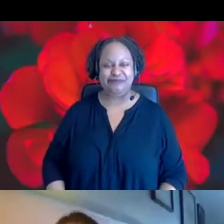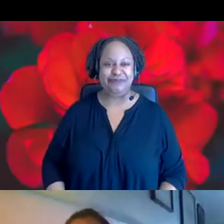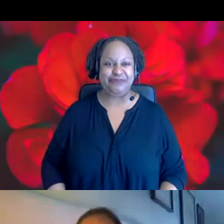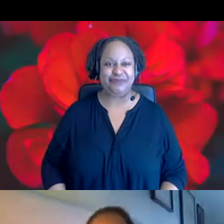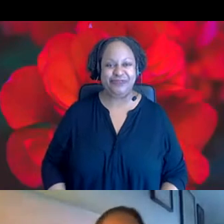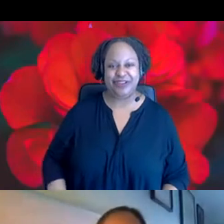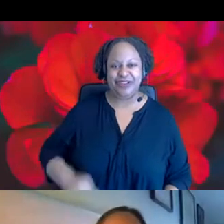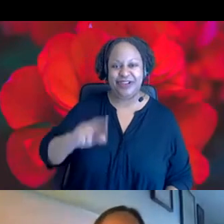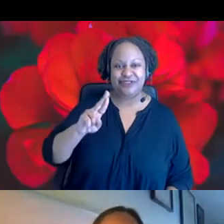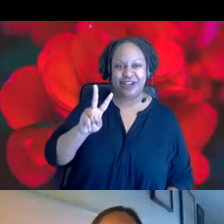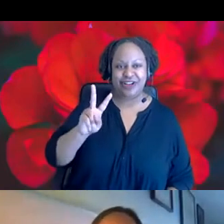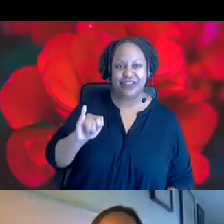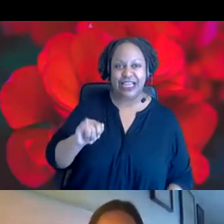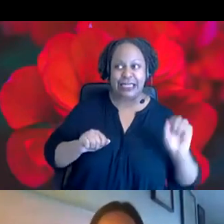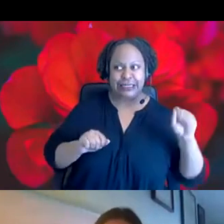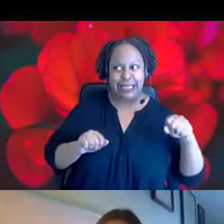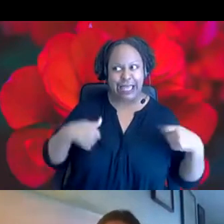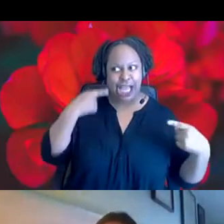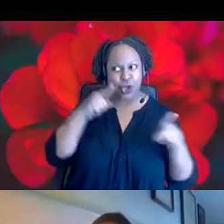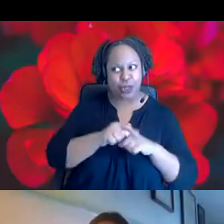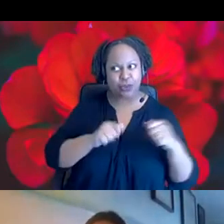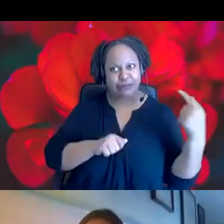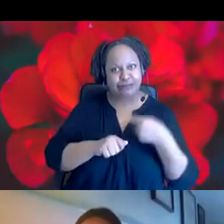Yes, I agree with Marian.